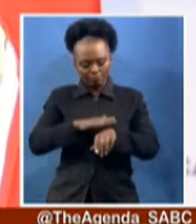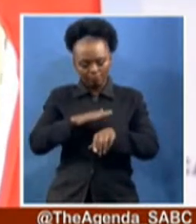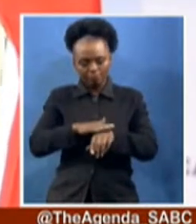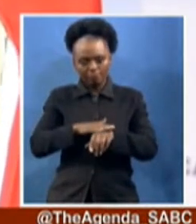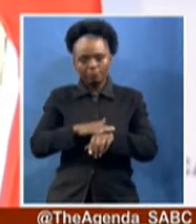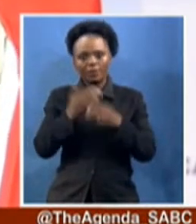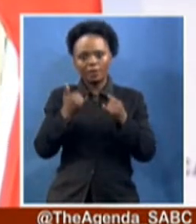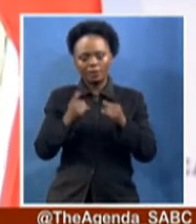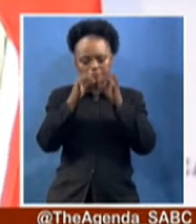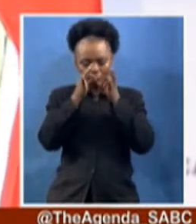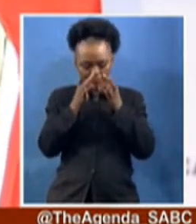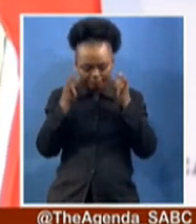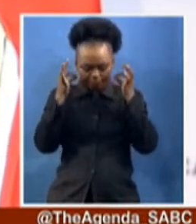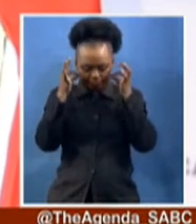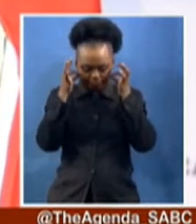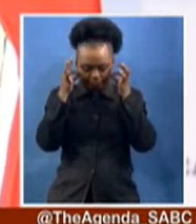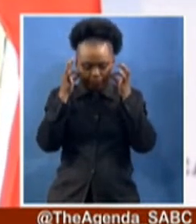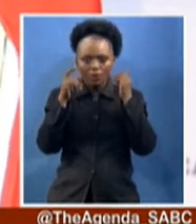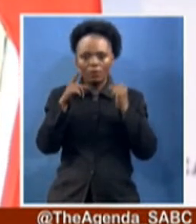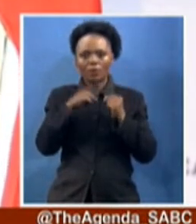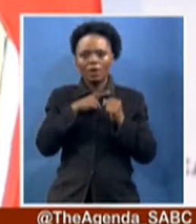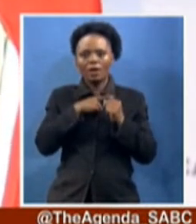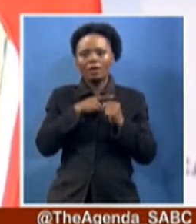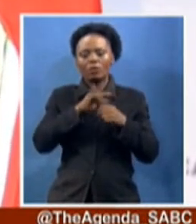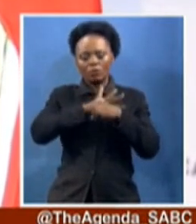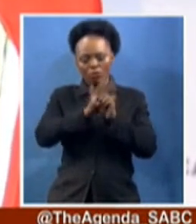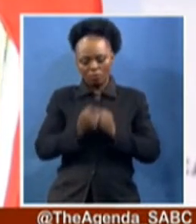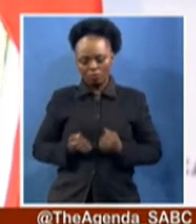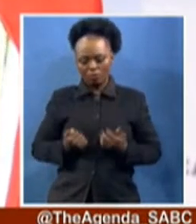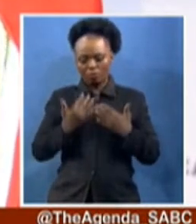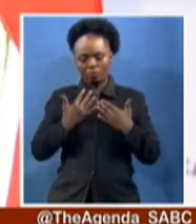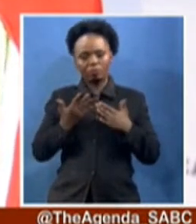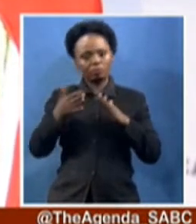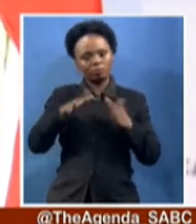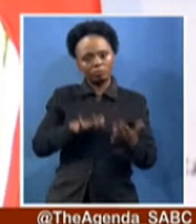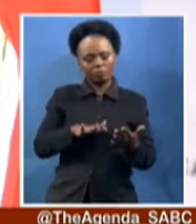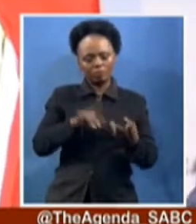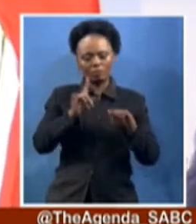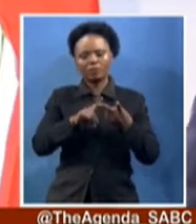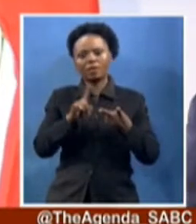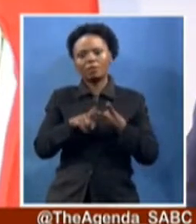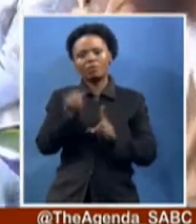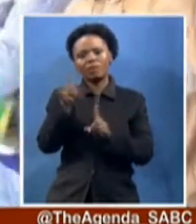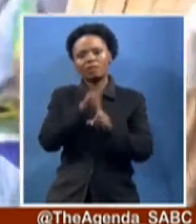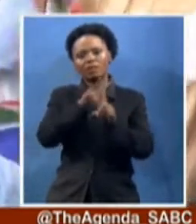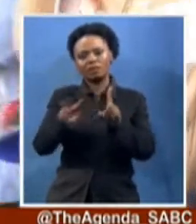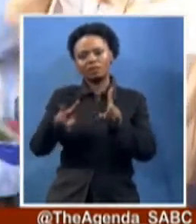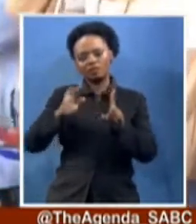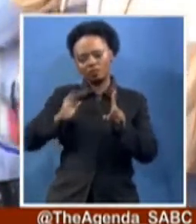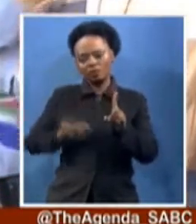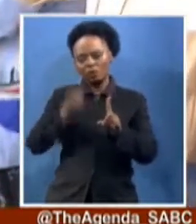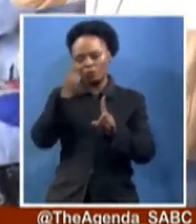femicide. Could we all rise for a moment of silence?